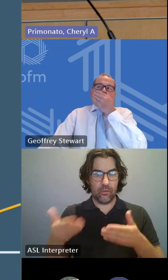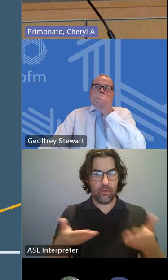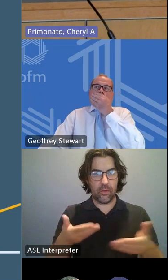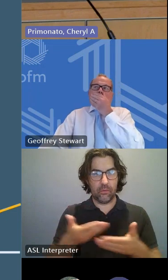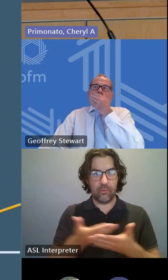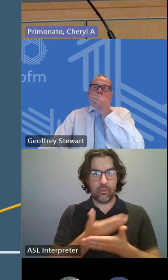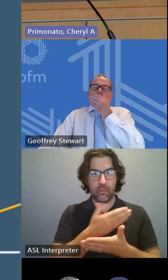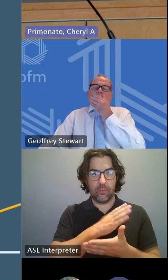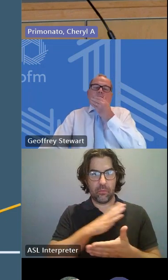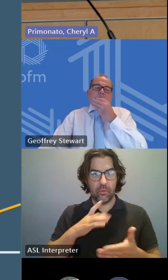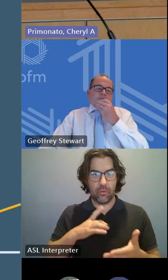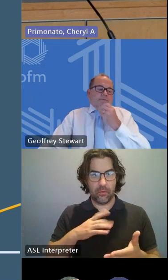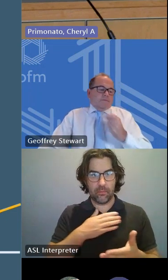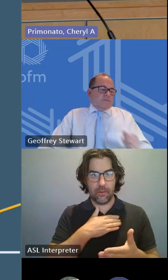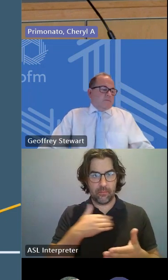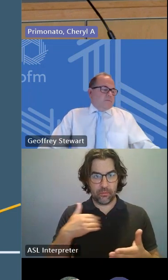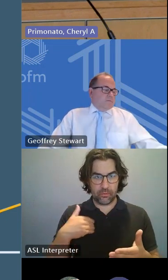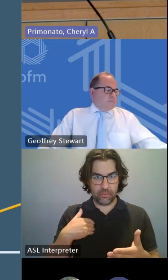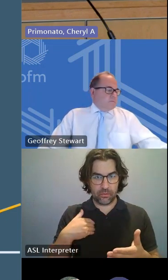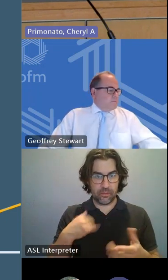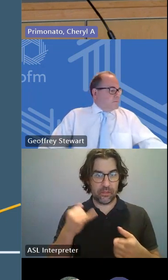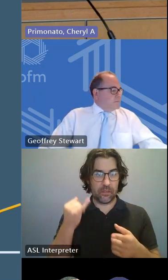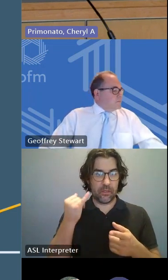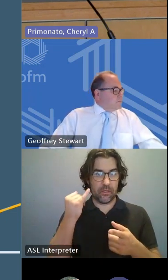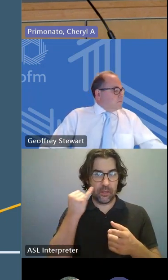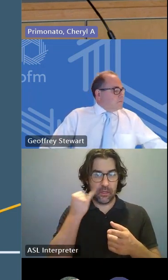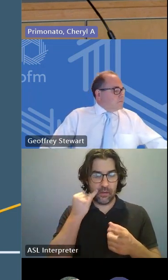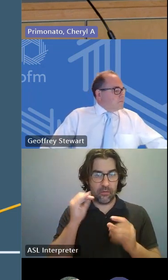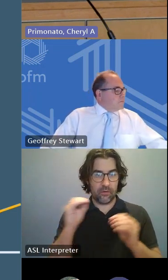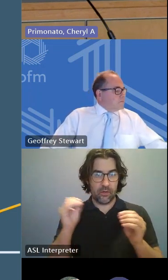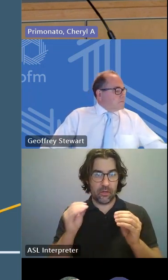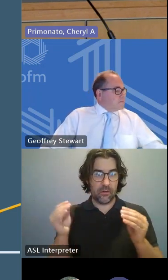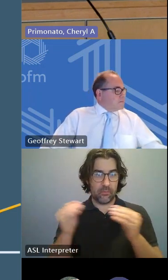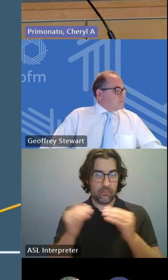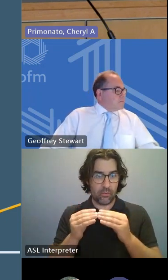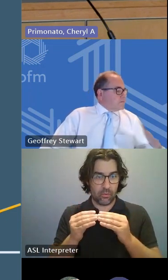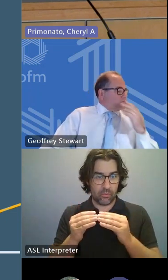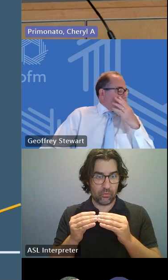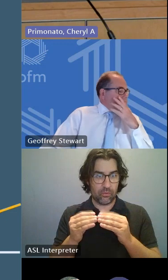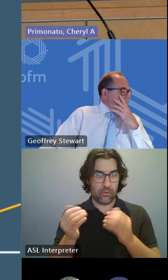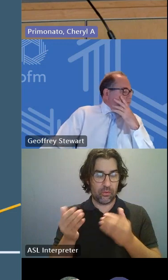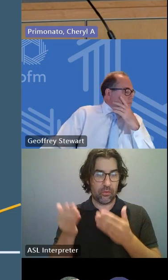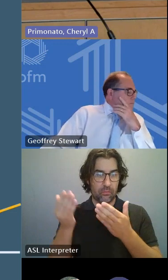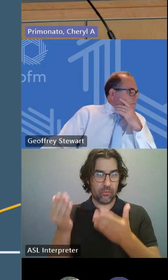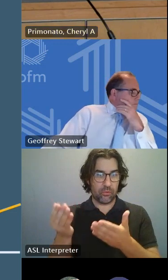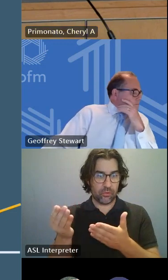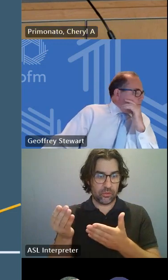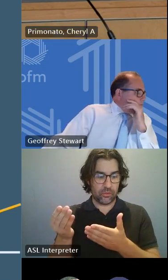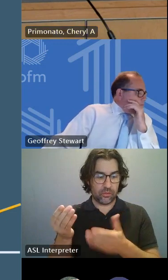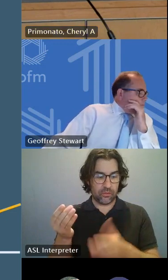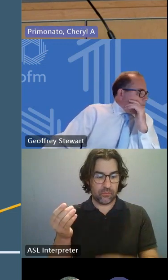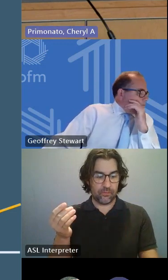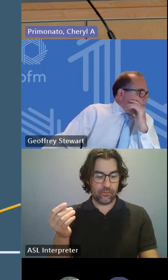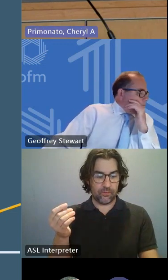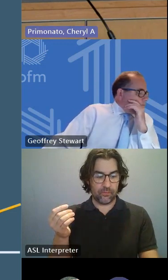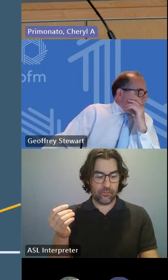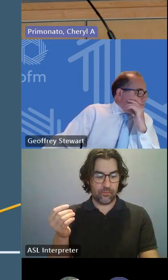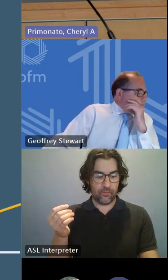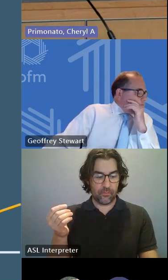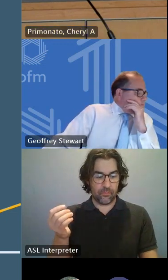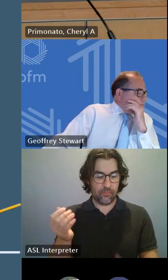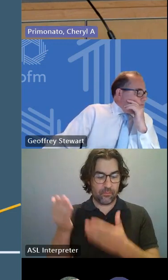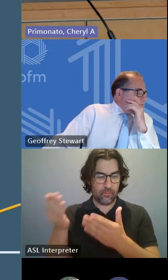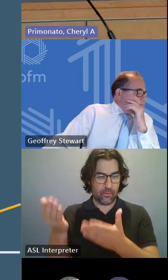board members, and if there's nothing further, can I have a motion to adjourn? Motion to